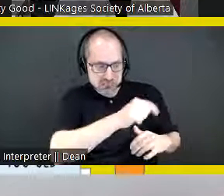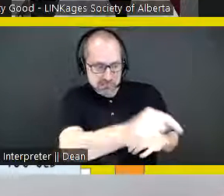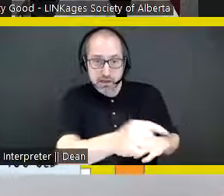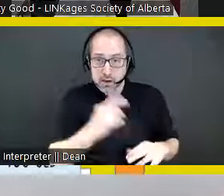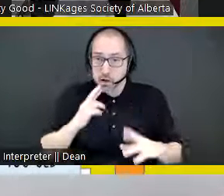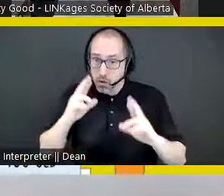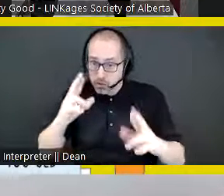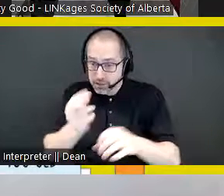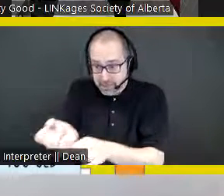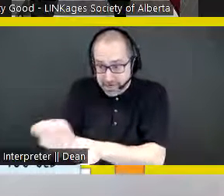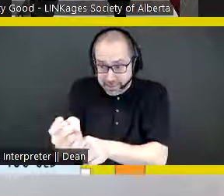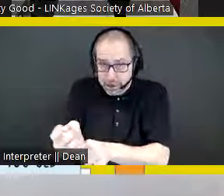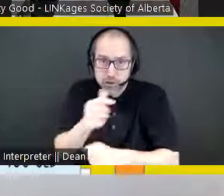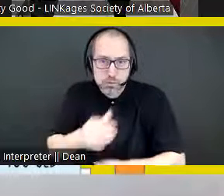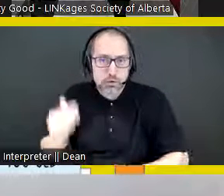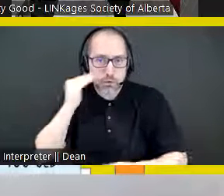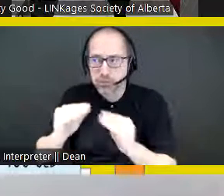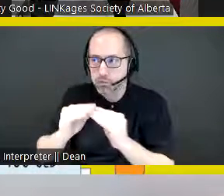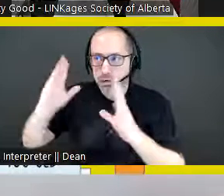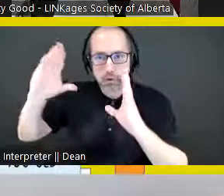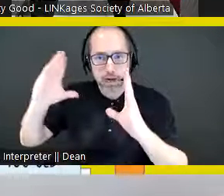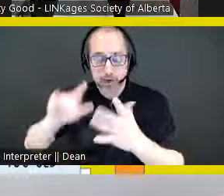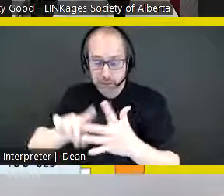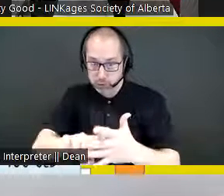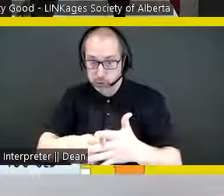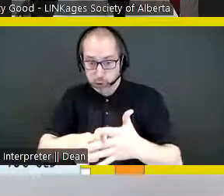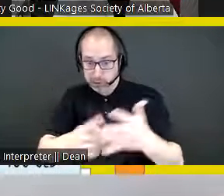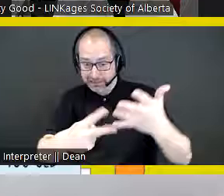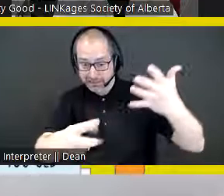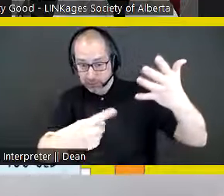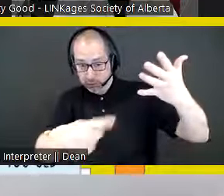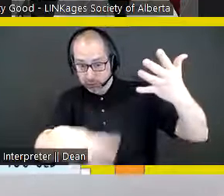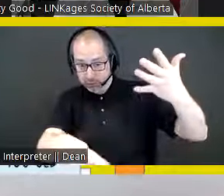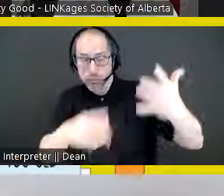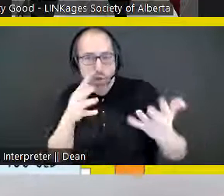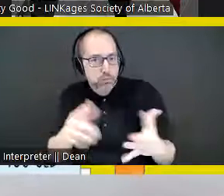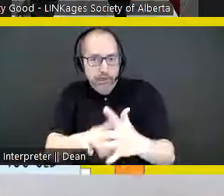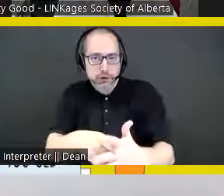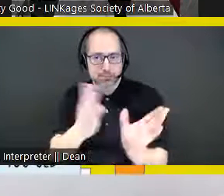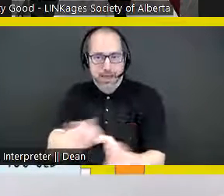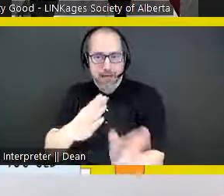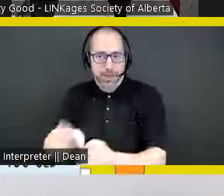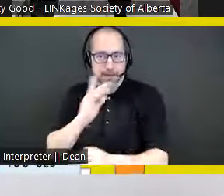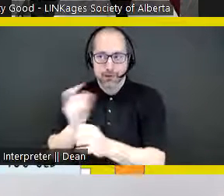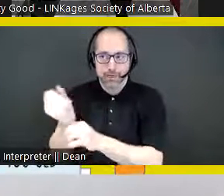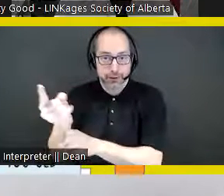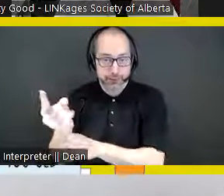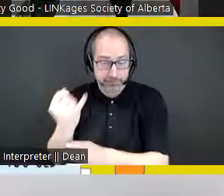of it, because starting in a couple of weeks, we'll be starting planning for next year. So can you